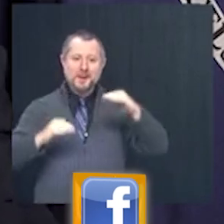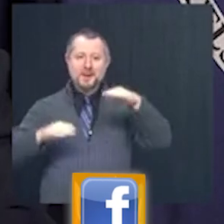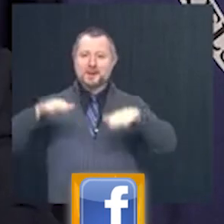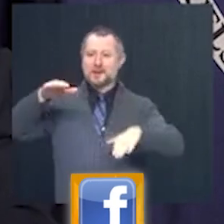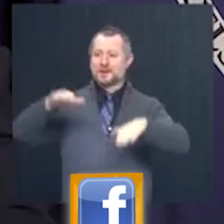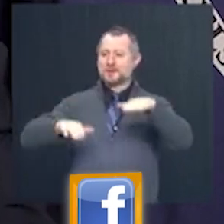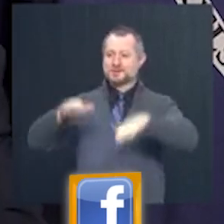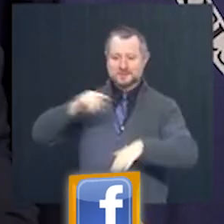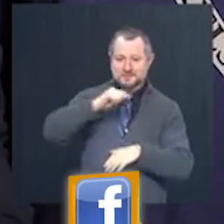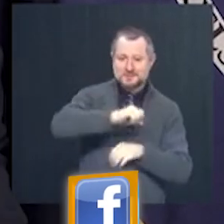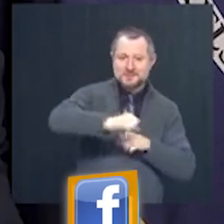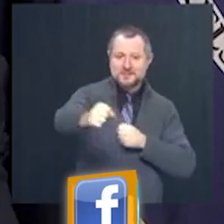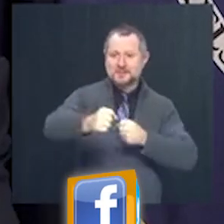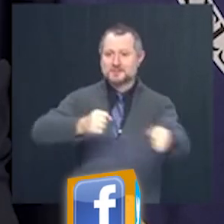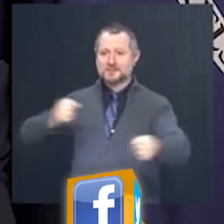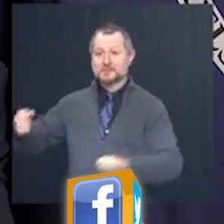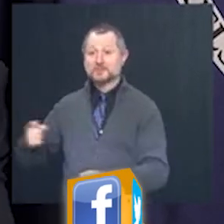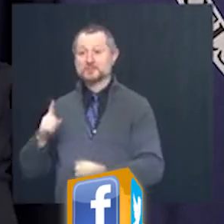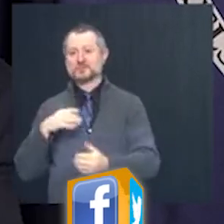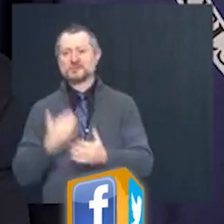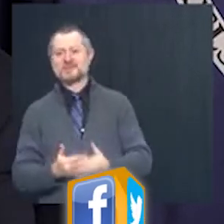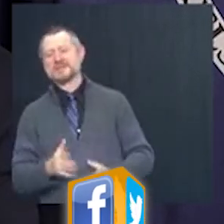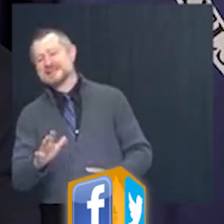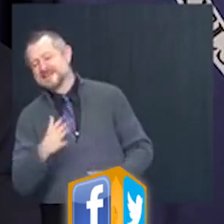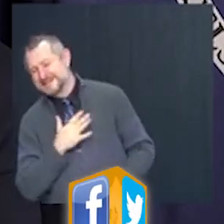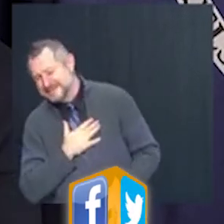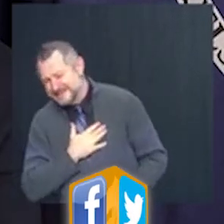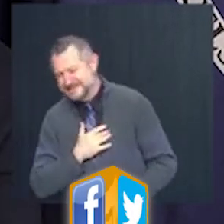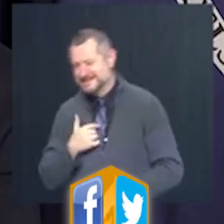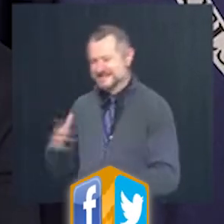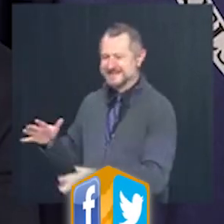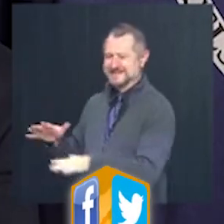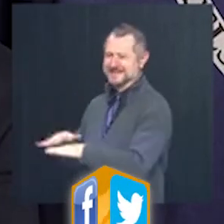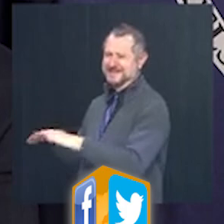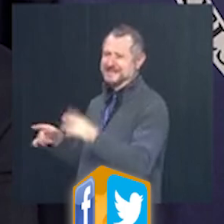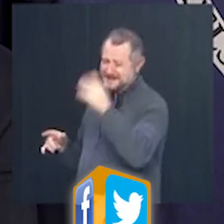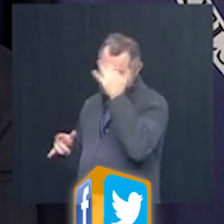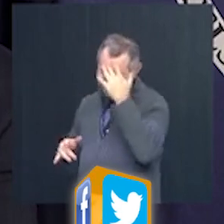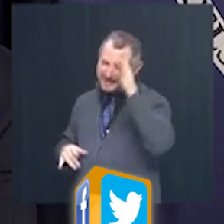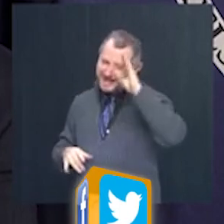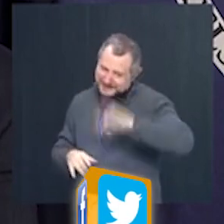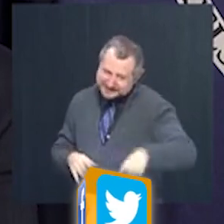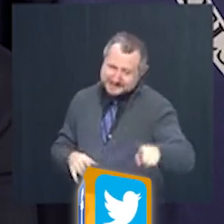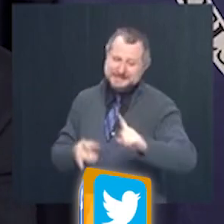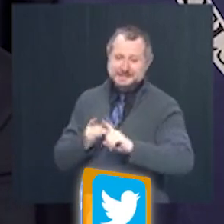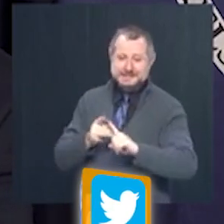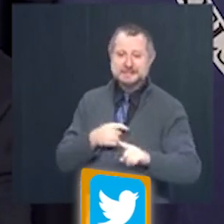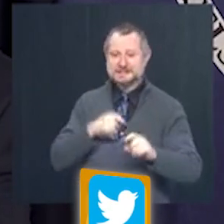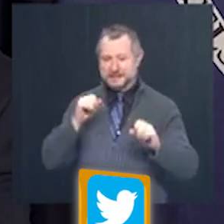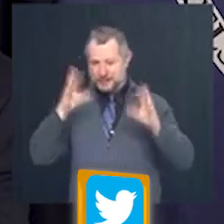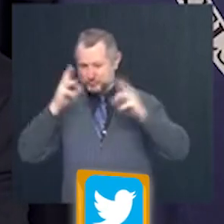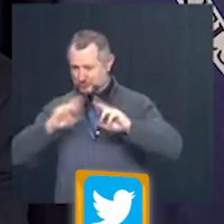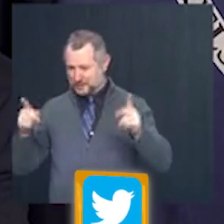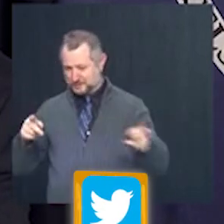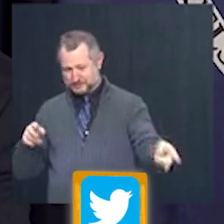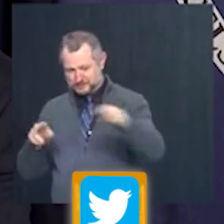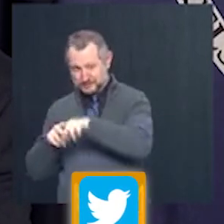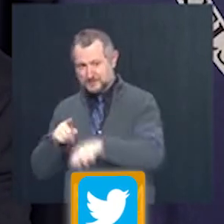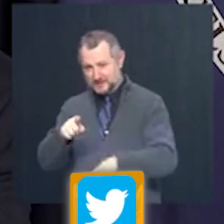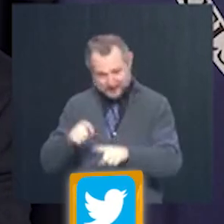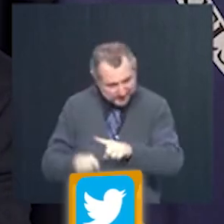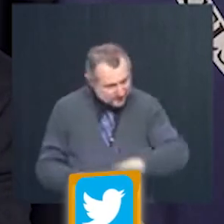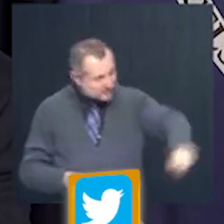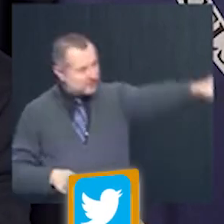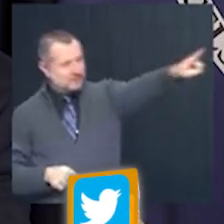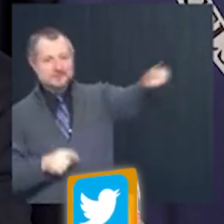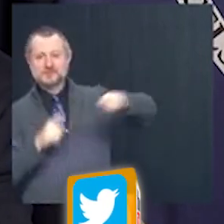to the door, say, I'm sorry, Zach, but there's an ambulance outside that's going to drive you to Melissa. There's a hospital